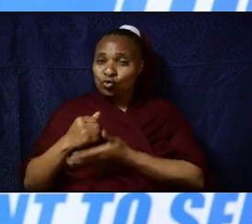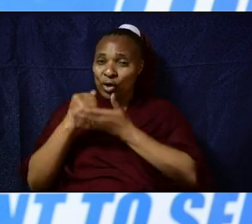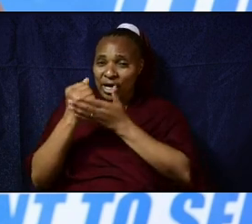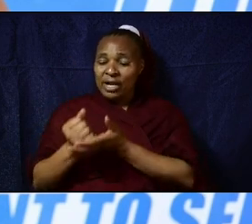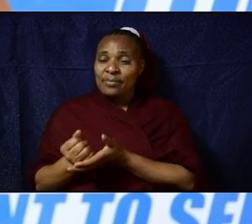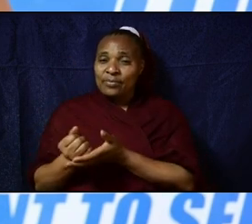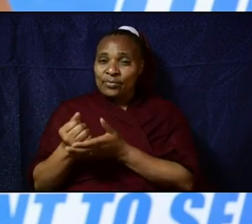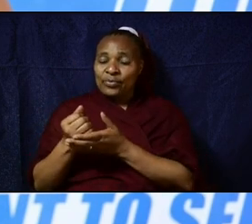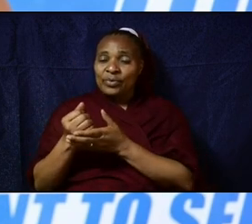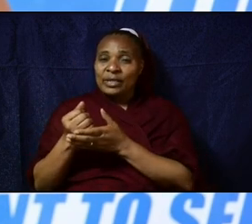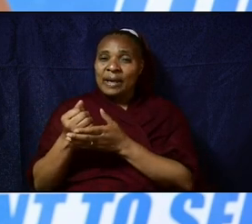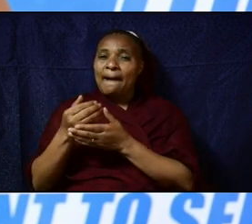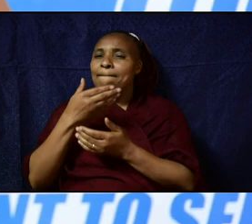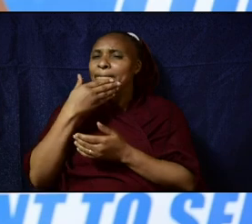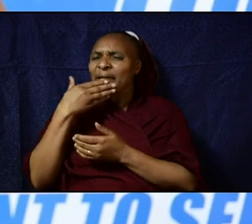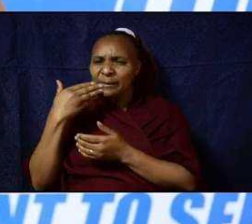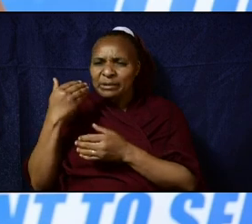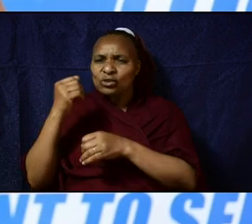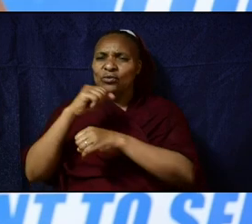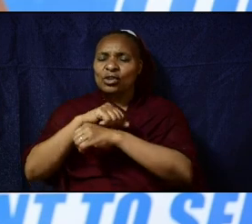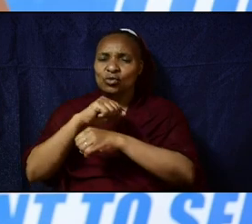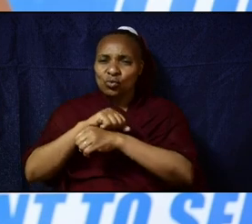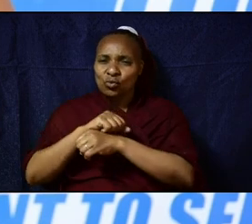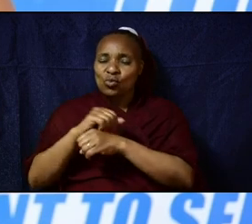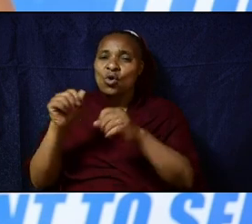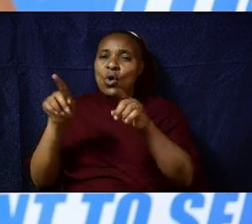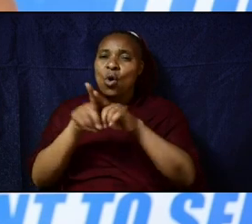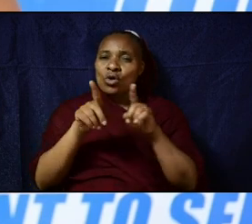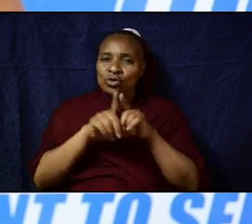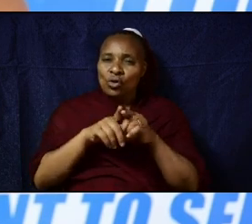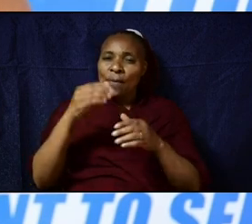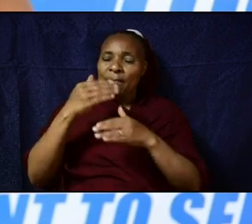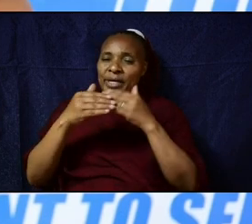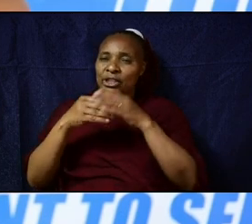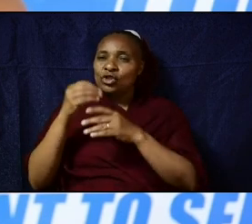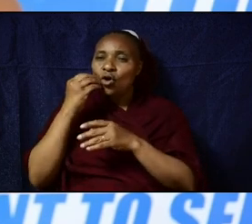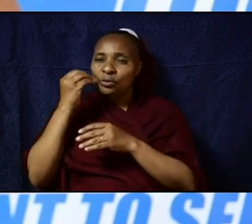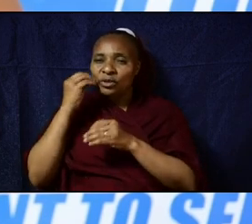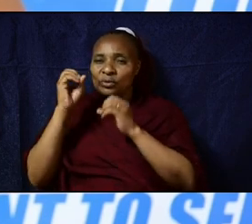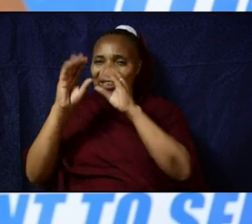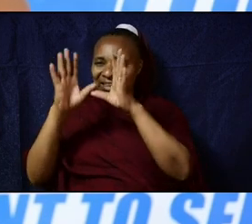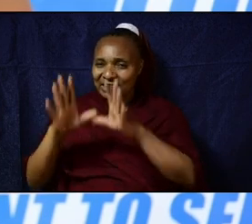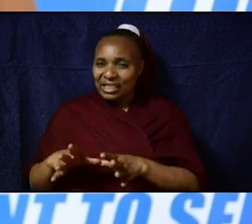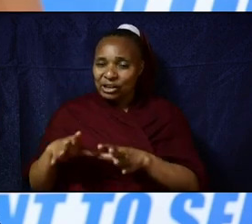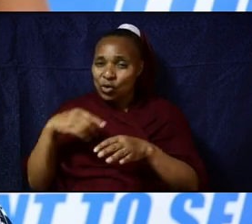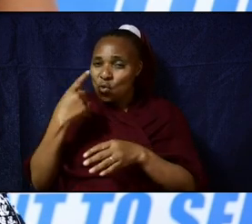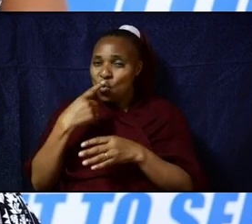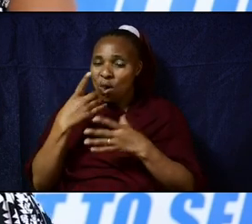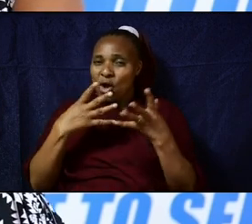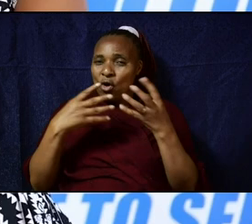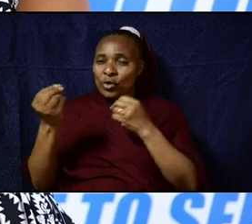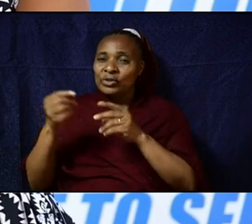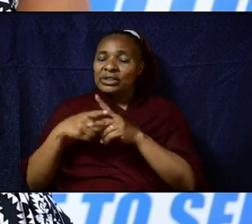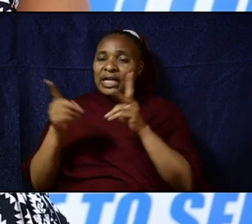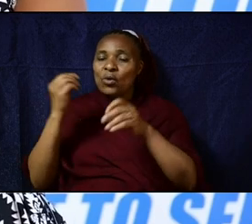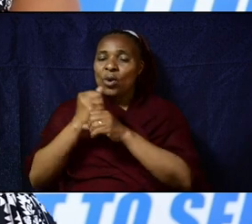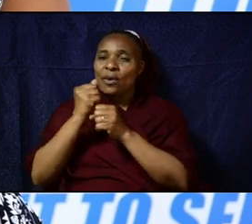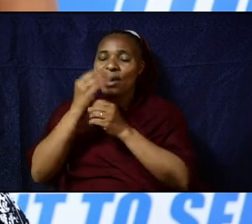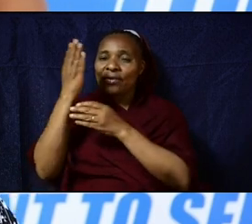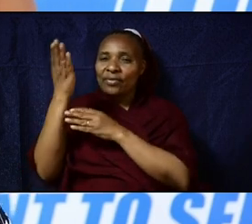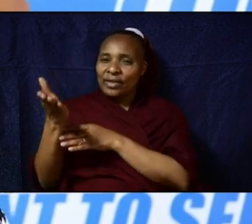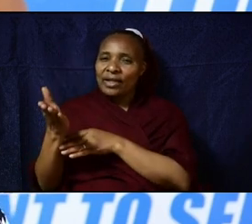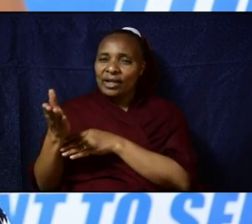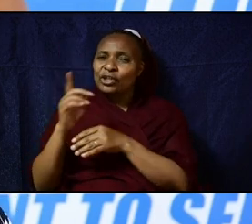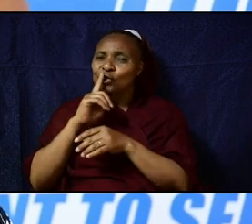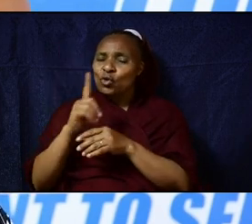the betterment of the school and also build homes for the teachers who are going to start their work there.